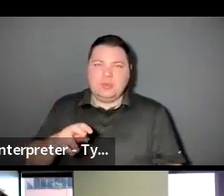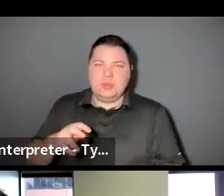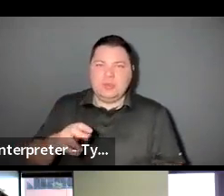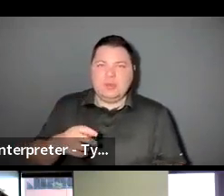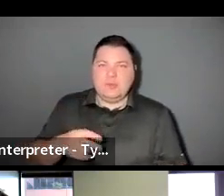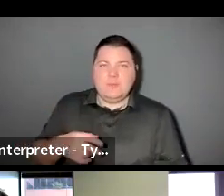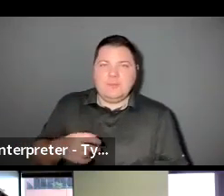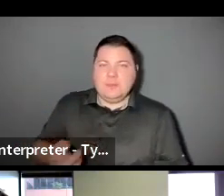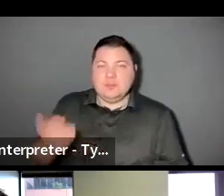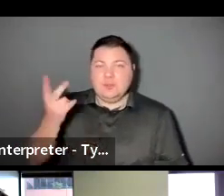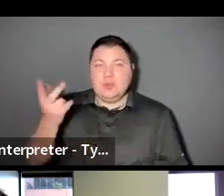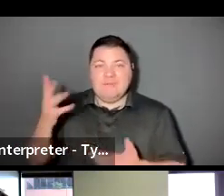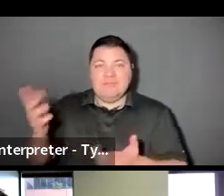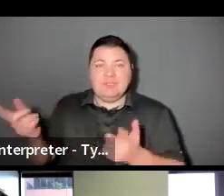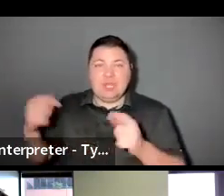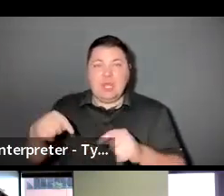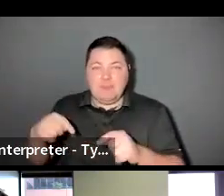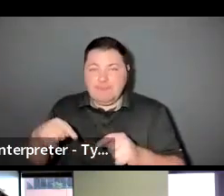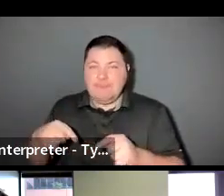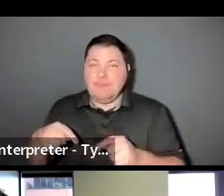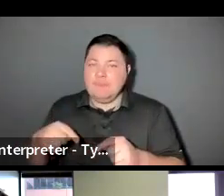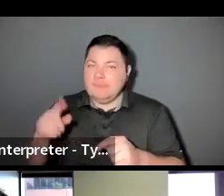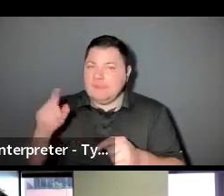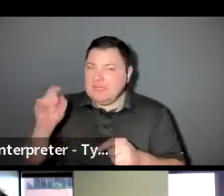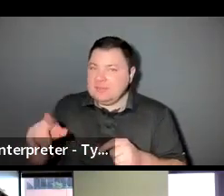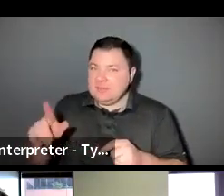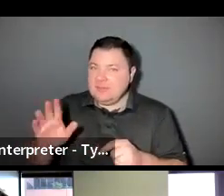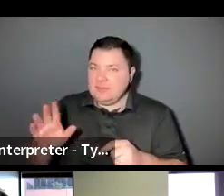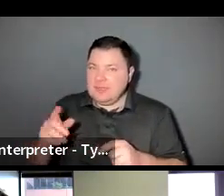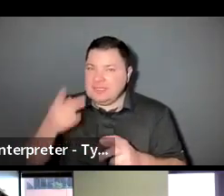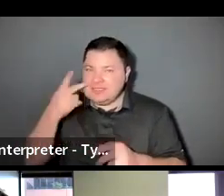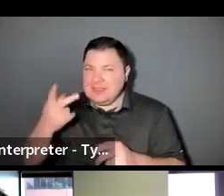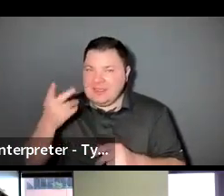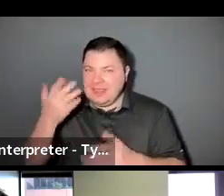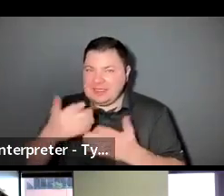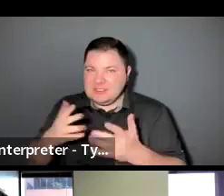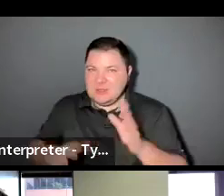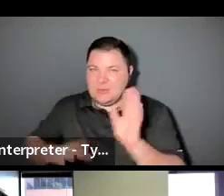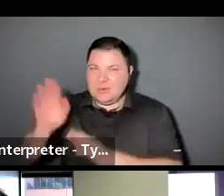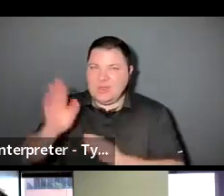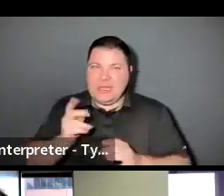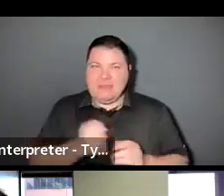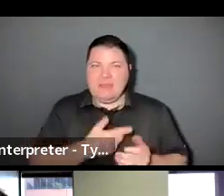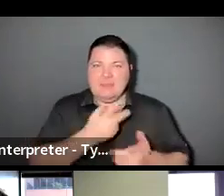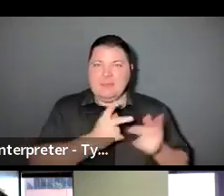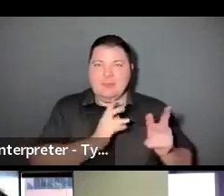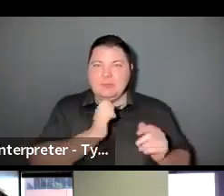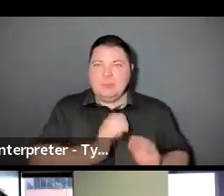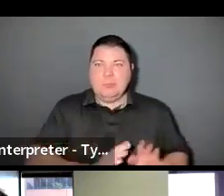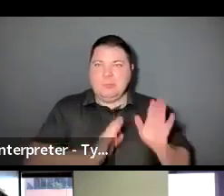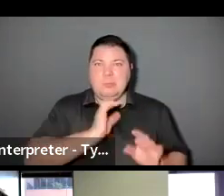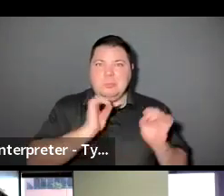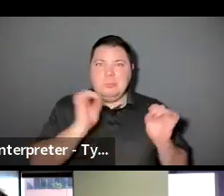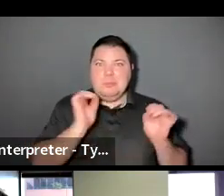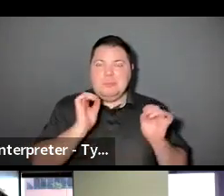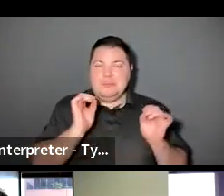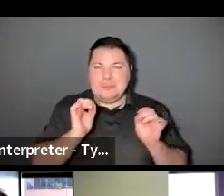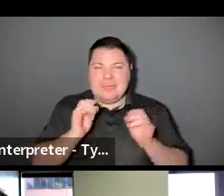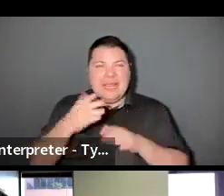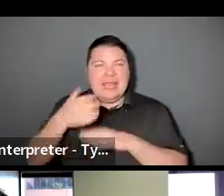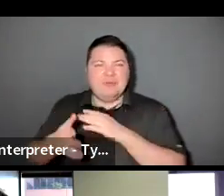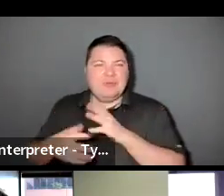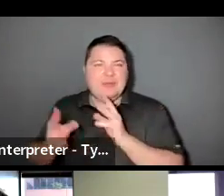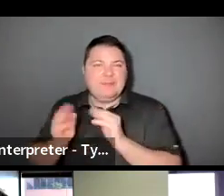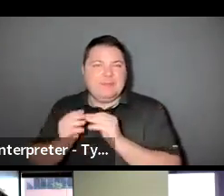and who knew what we were doing. And I saw the hands that were raised, and then I saw the ones that weren't raised. And after that meeting, I've